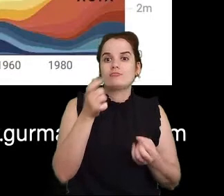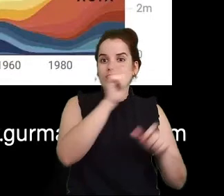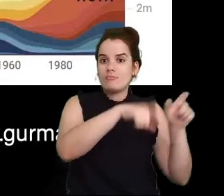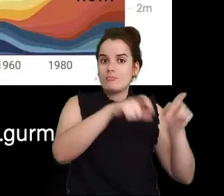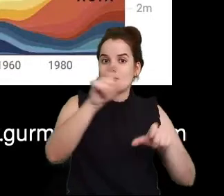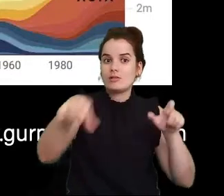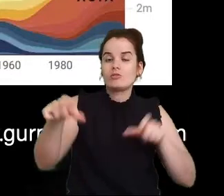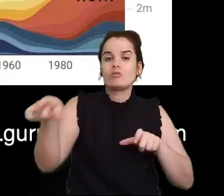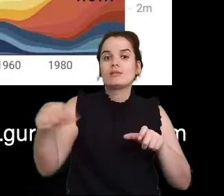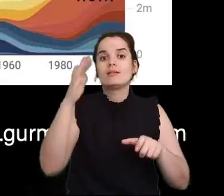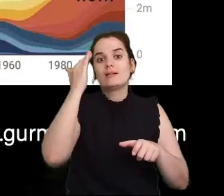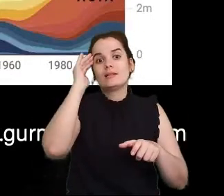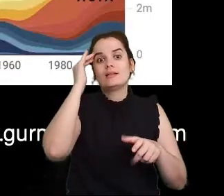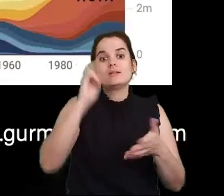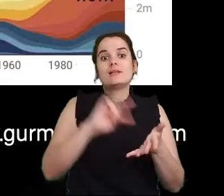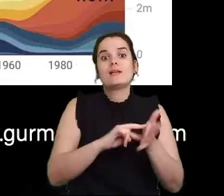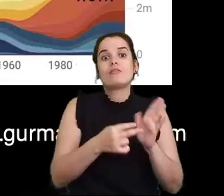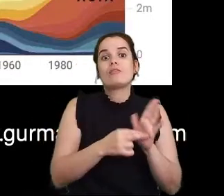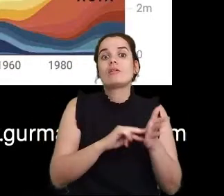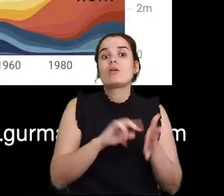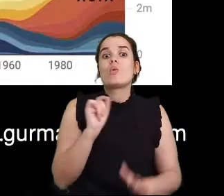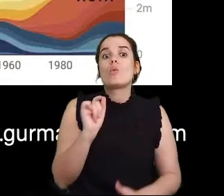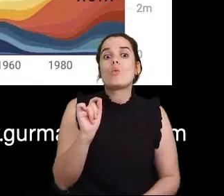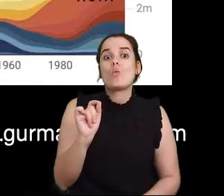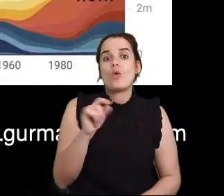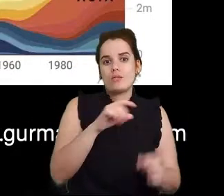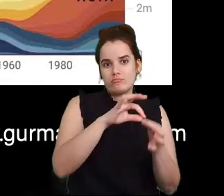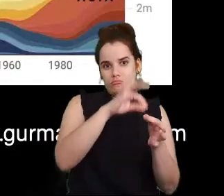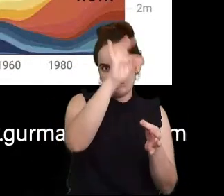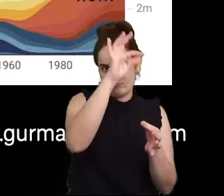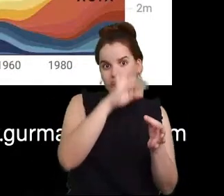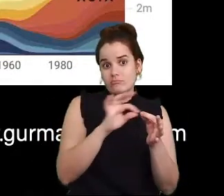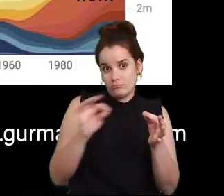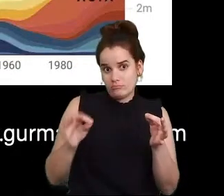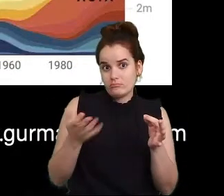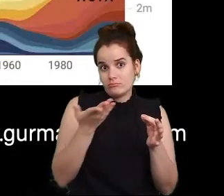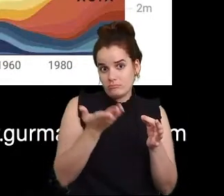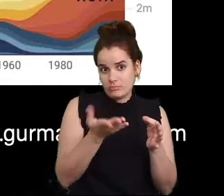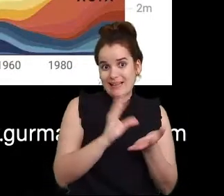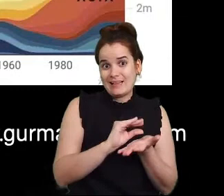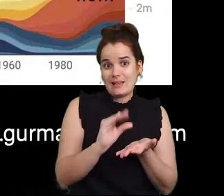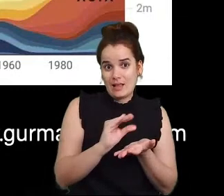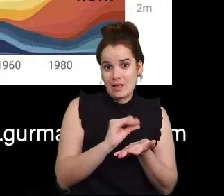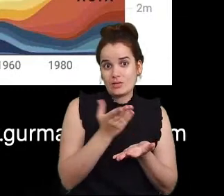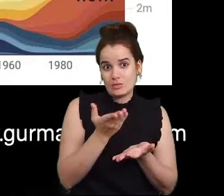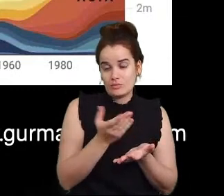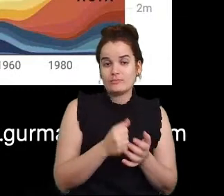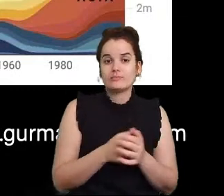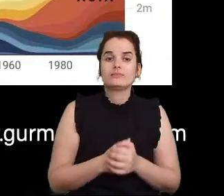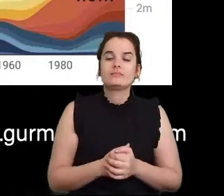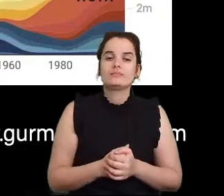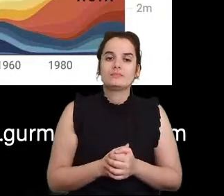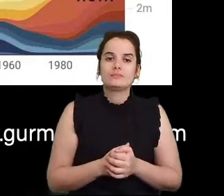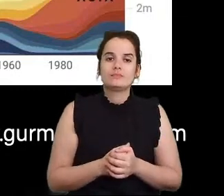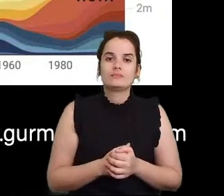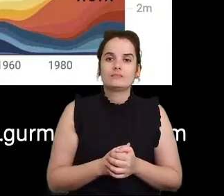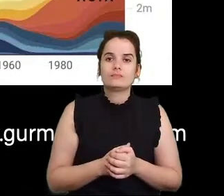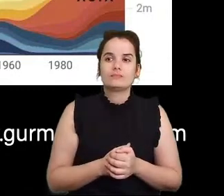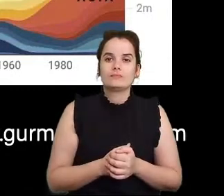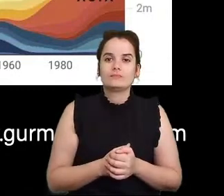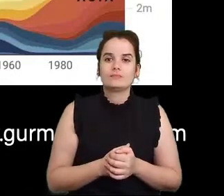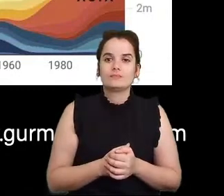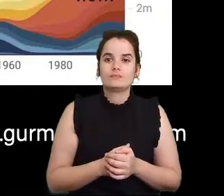that's pretty familiarized and pretty popular. These are